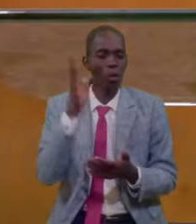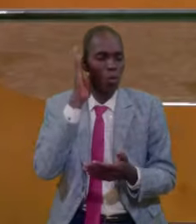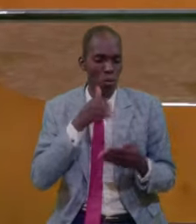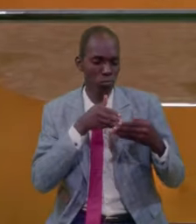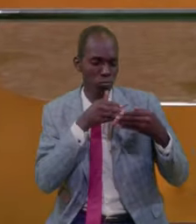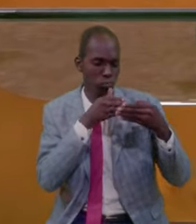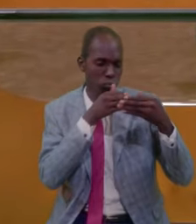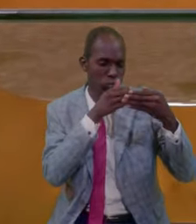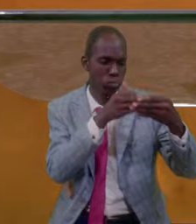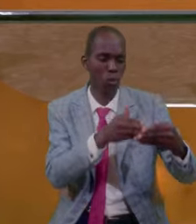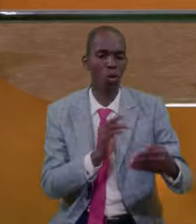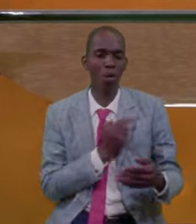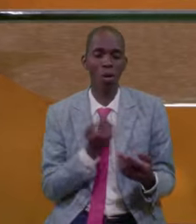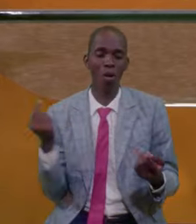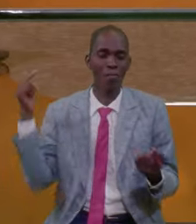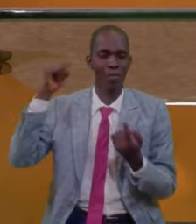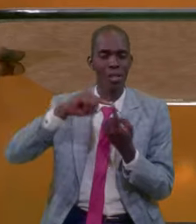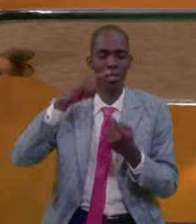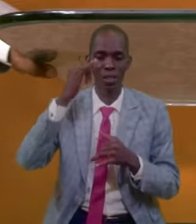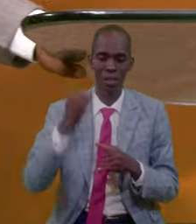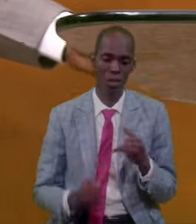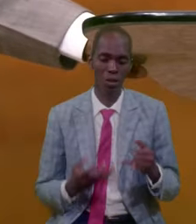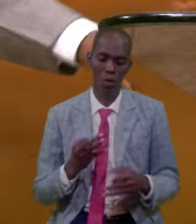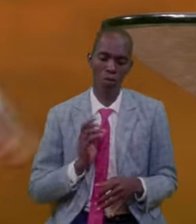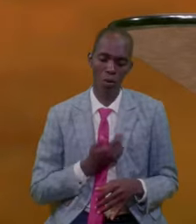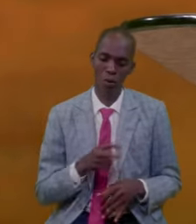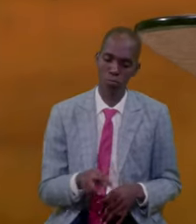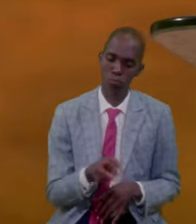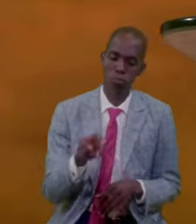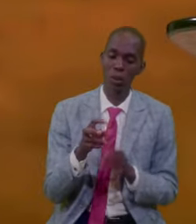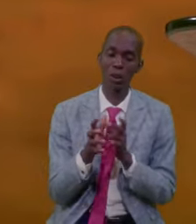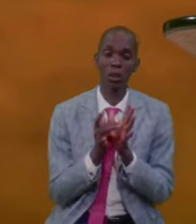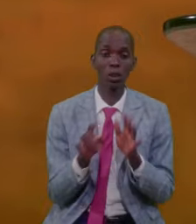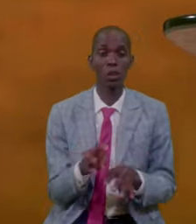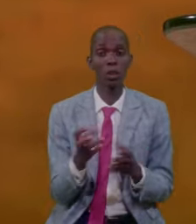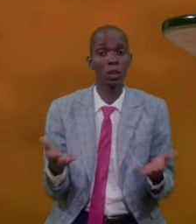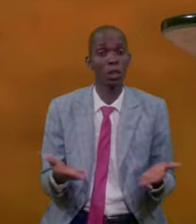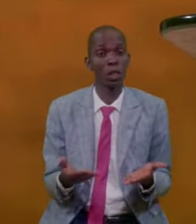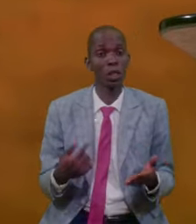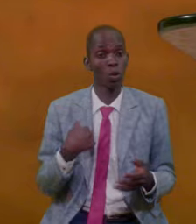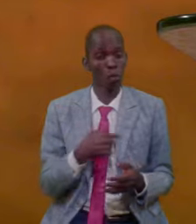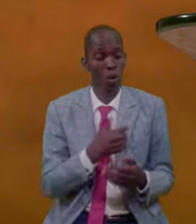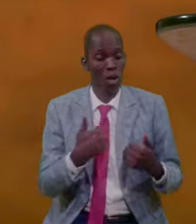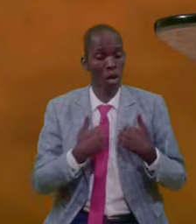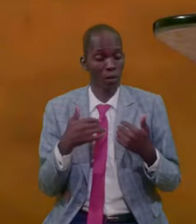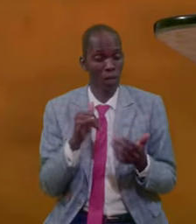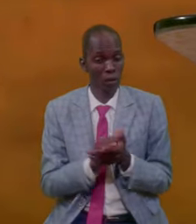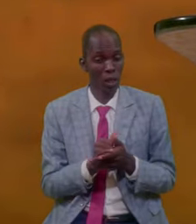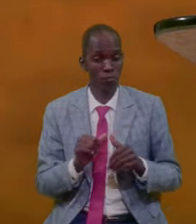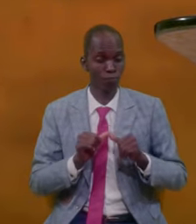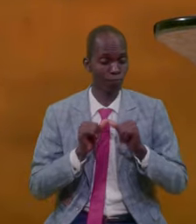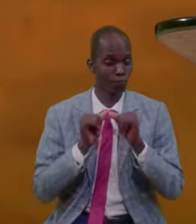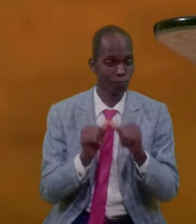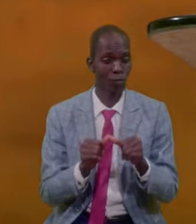the end of our journey, and we're steadfast about that, there'll be steady fruit